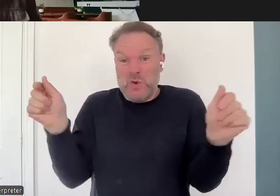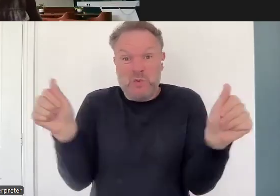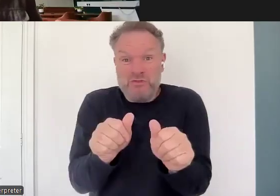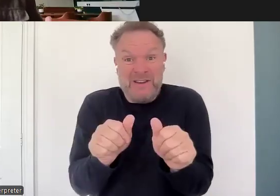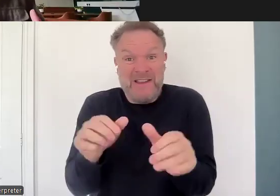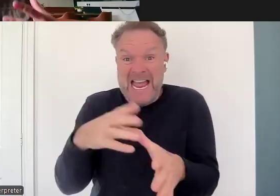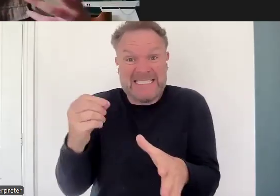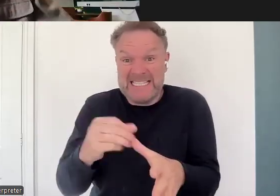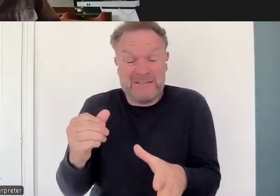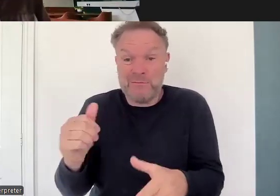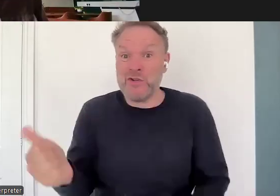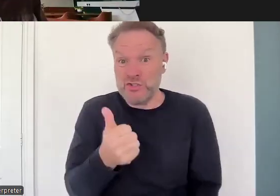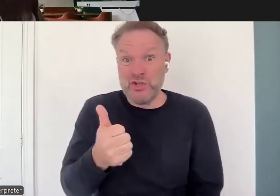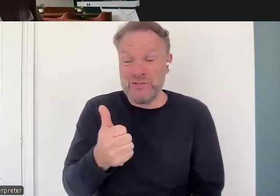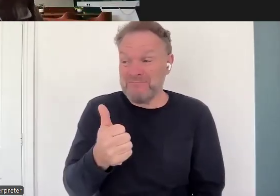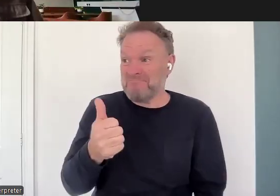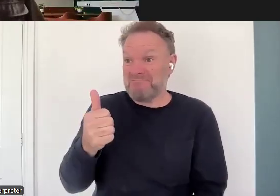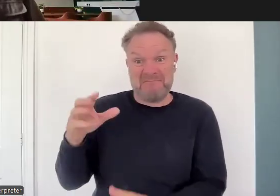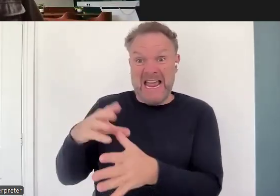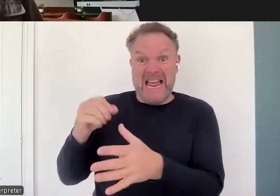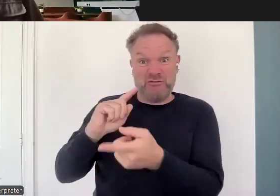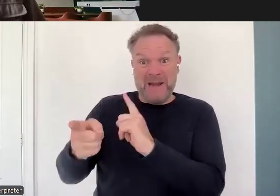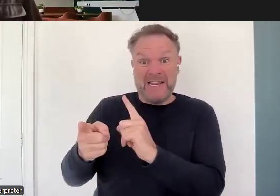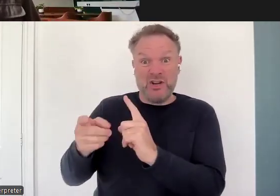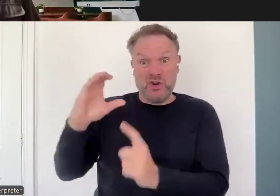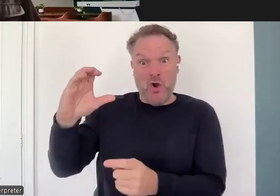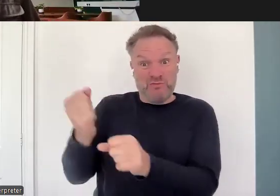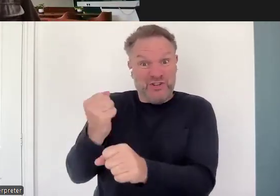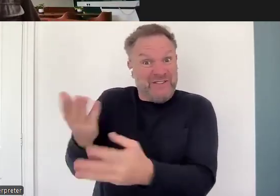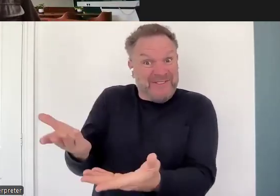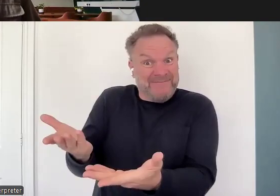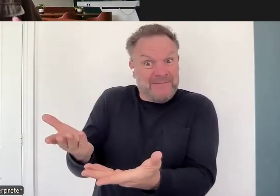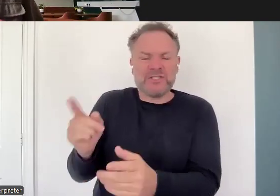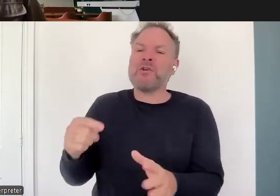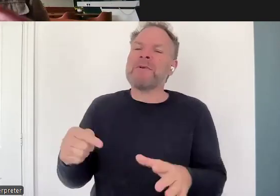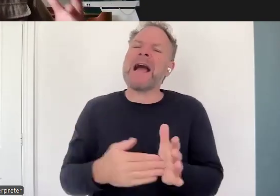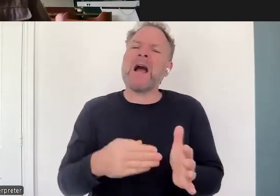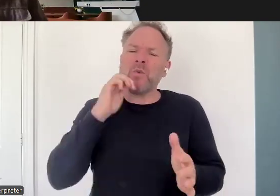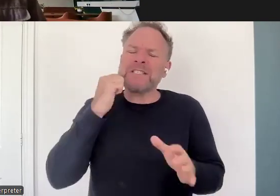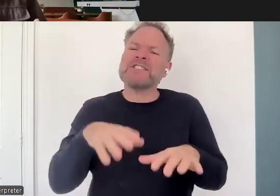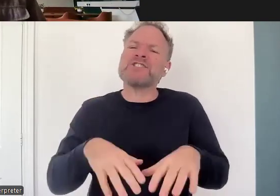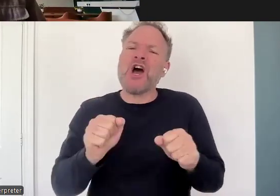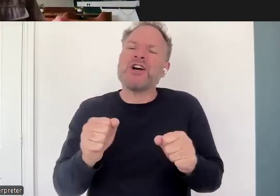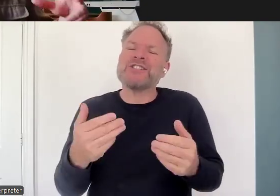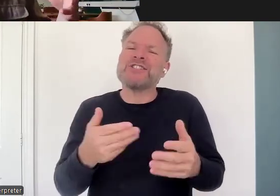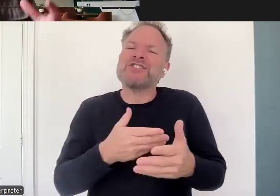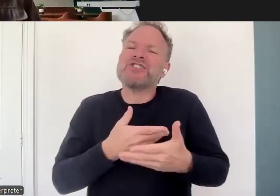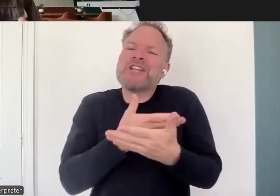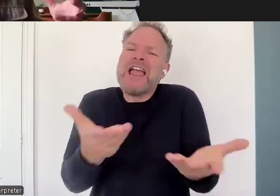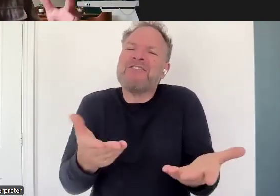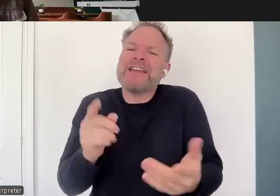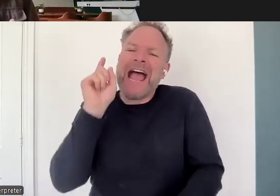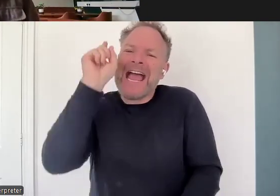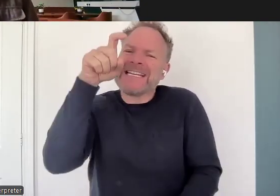should evaluate it co-productively. So where I'd like to start today is really sharing some ideas of what